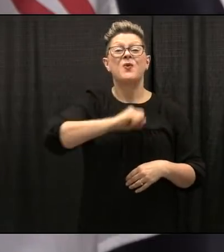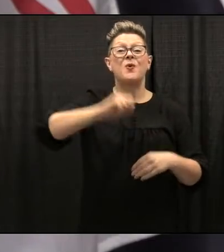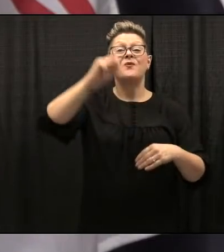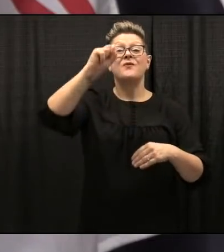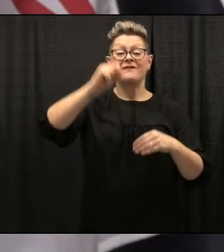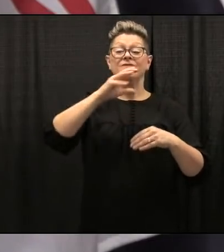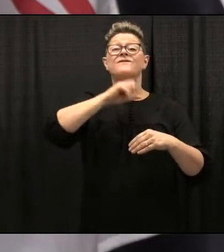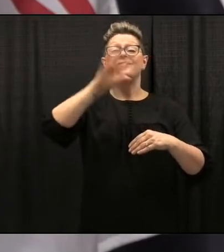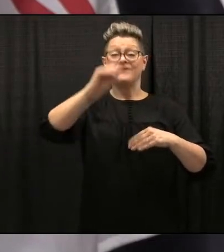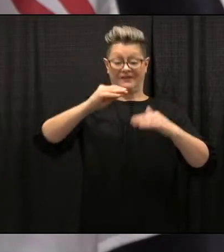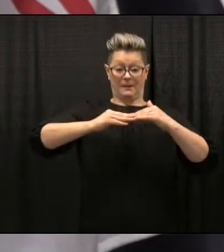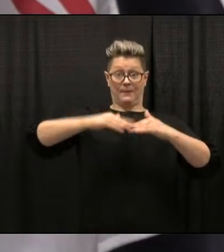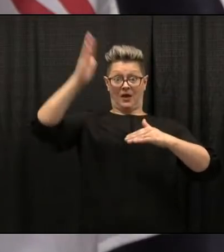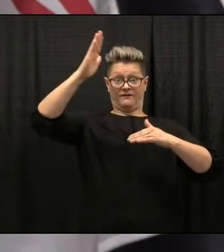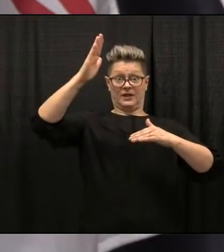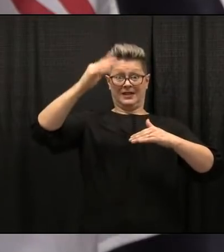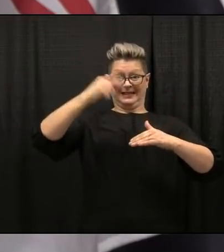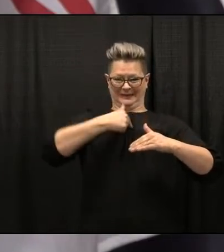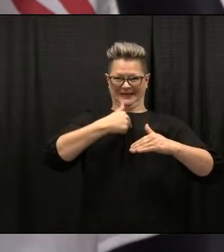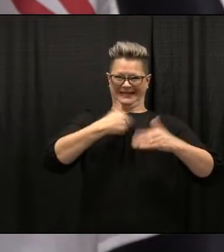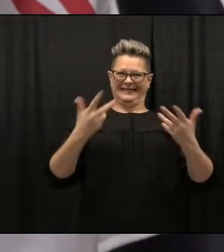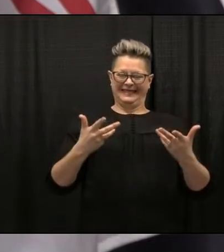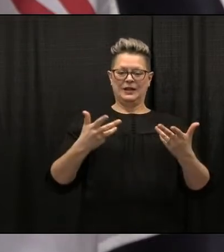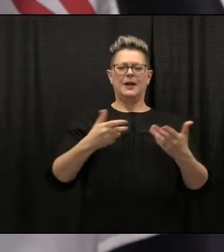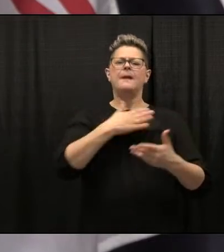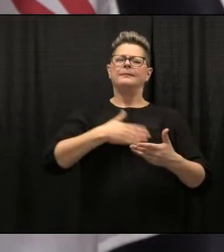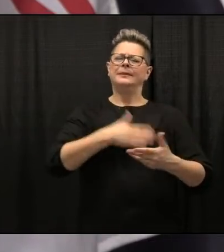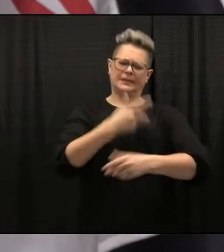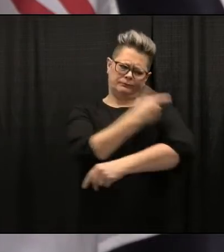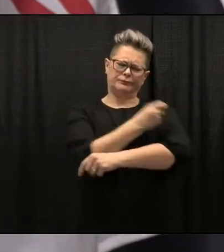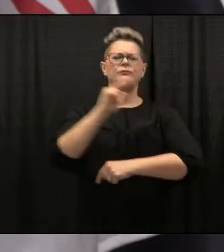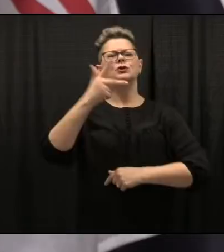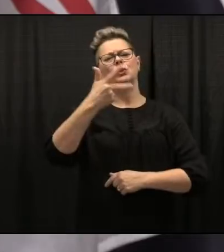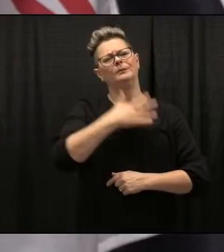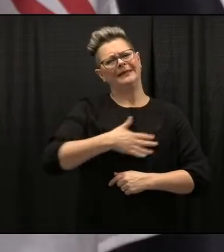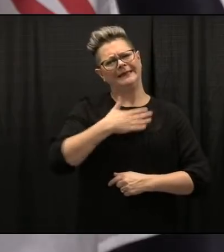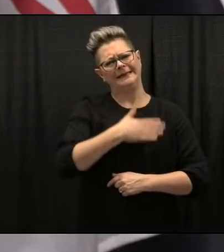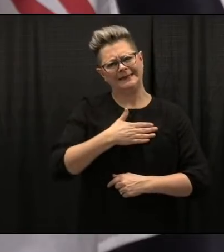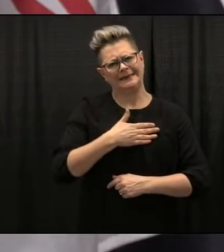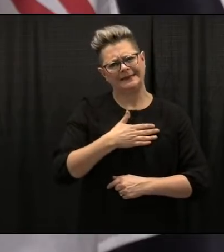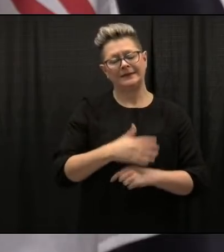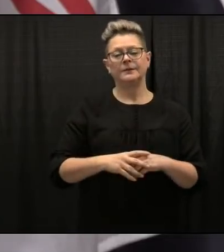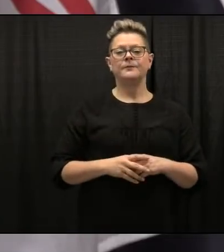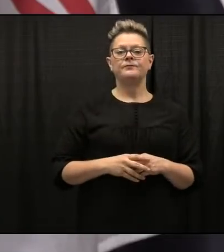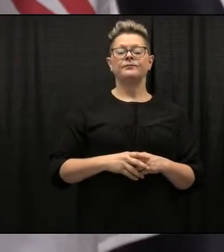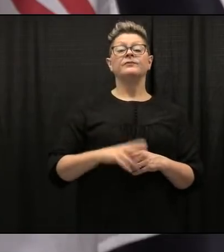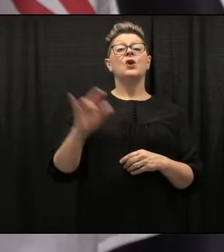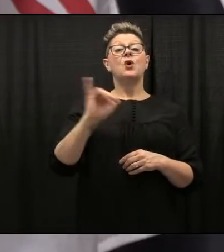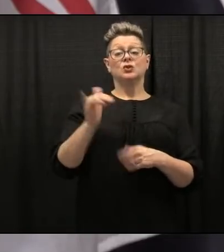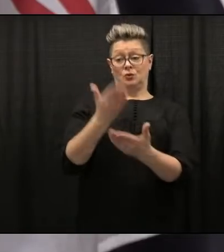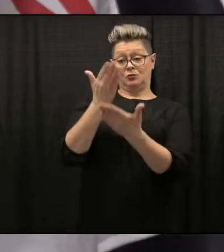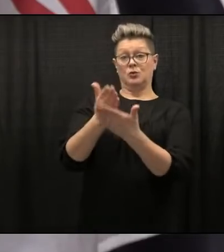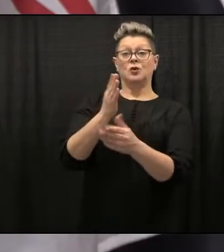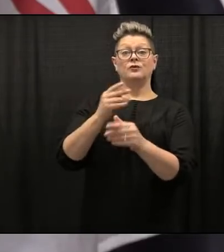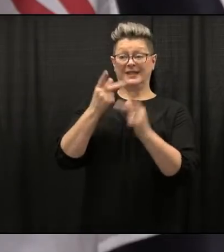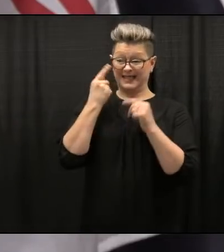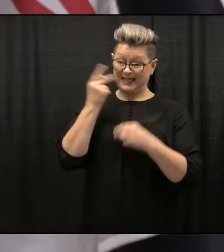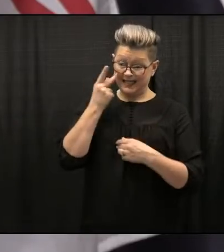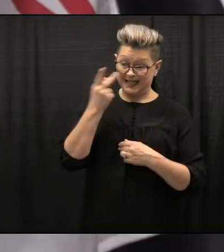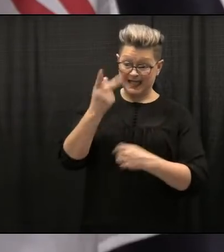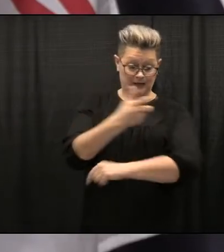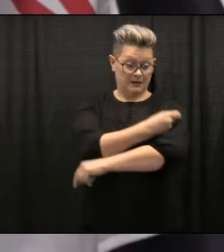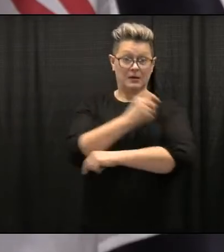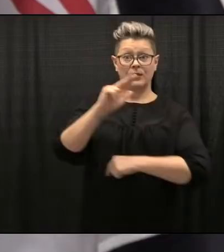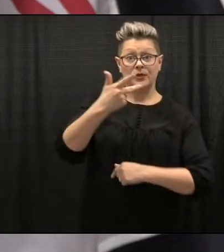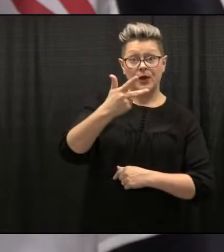me, please get boosted when you are eligible. The evidence is also clear that a booster dose will reduce transmission